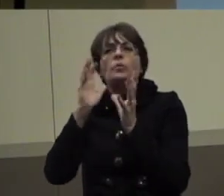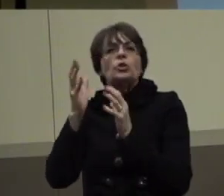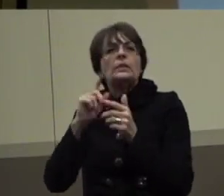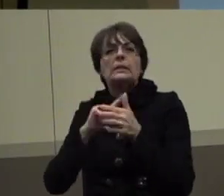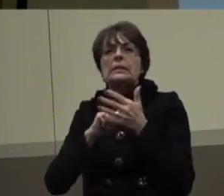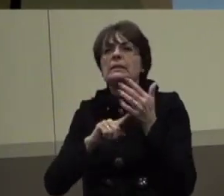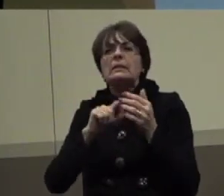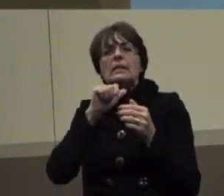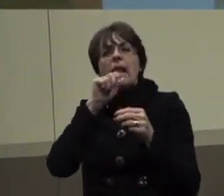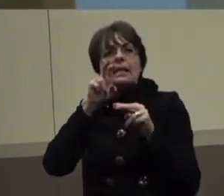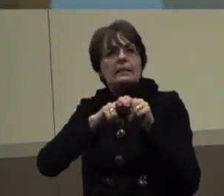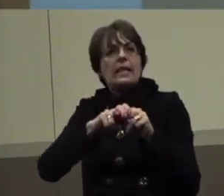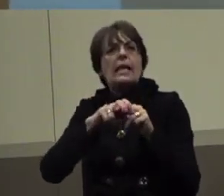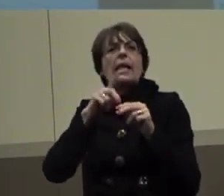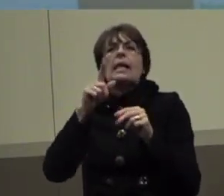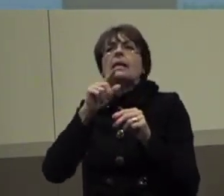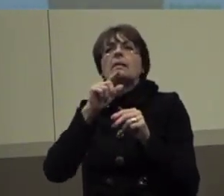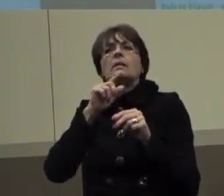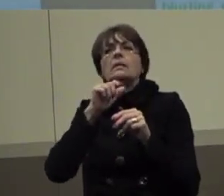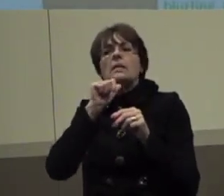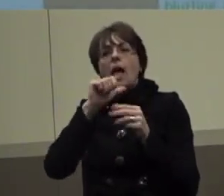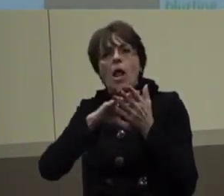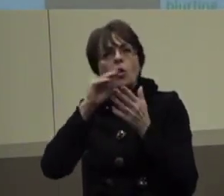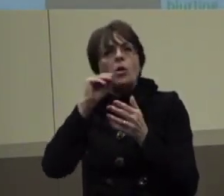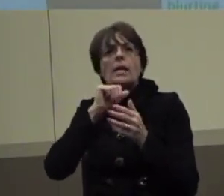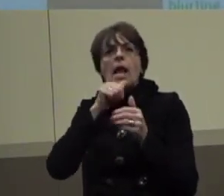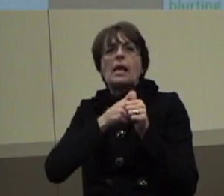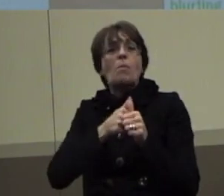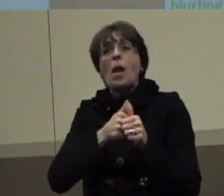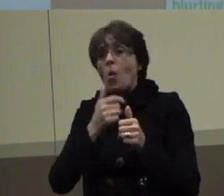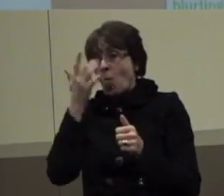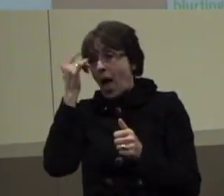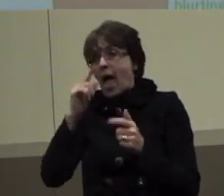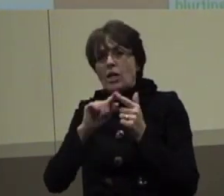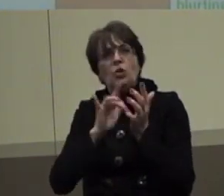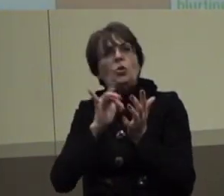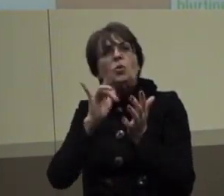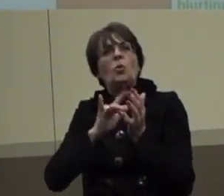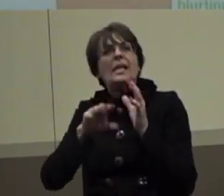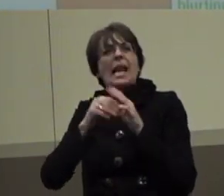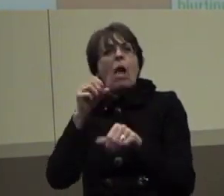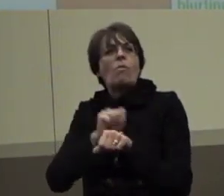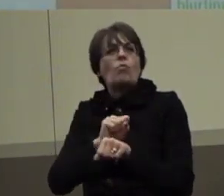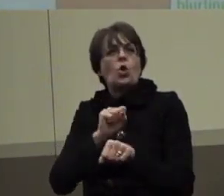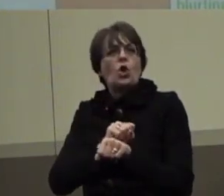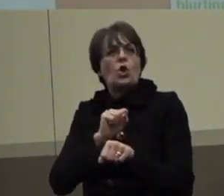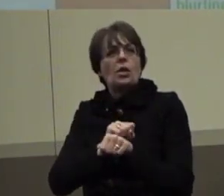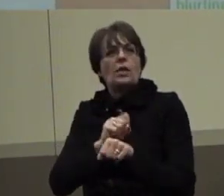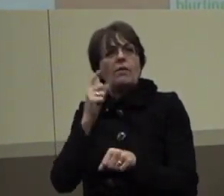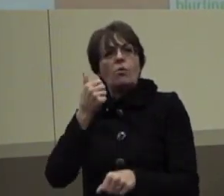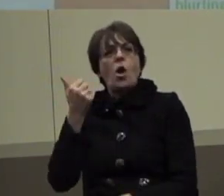blurting, non-compliant. And we know that's to get out of work for Otter. So what